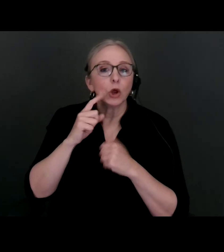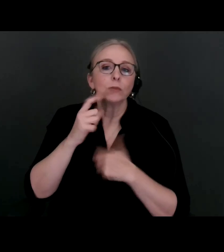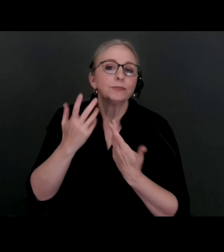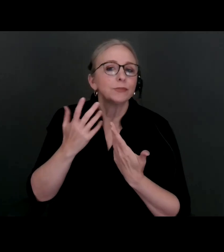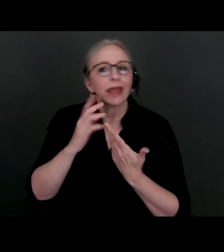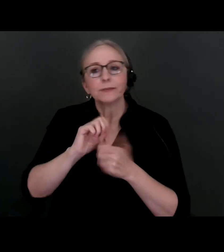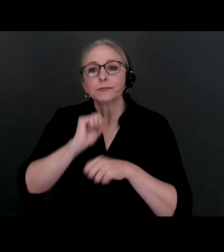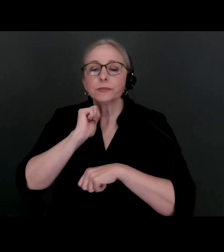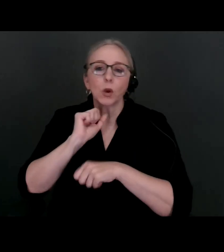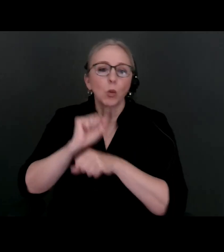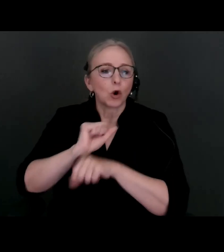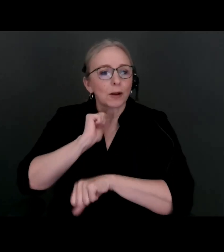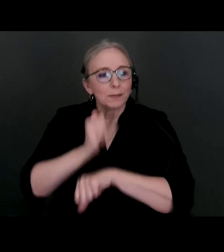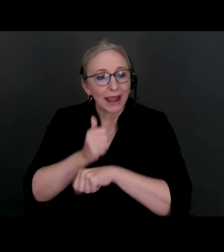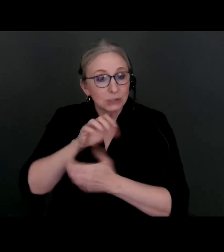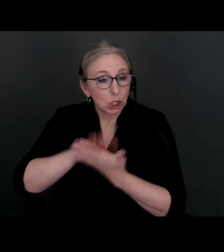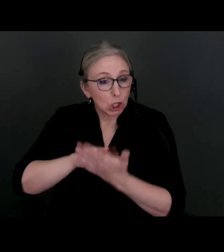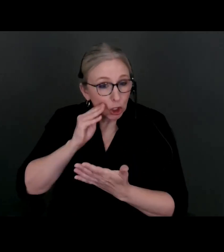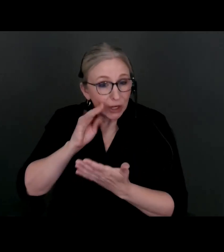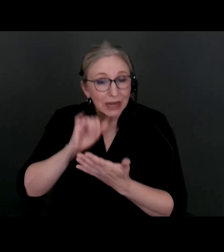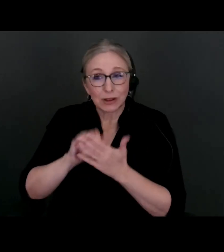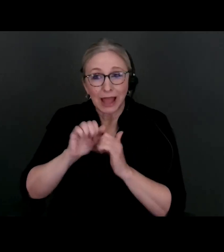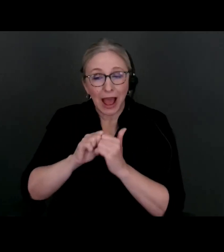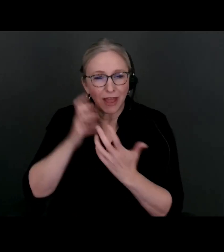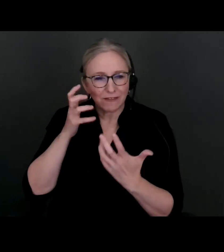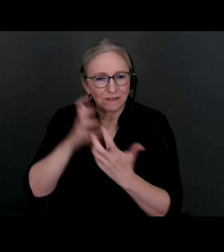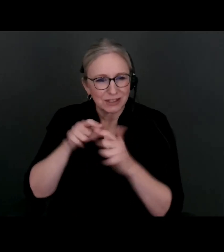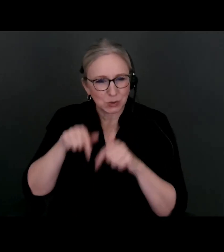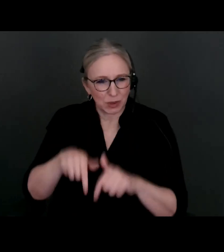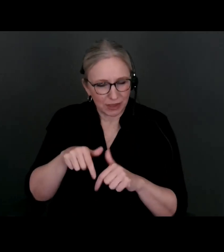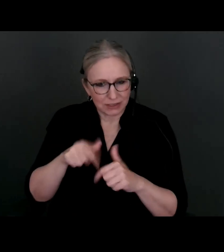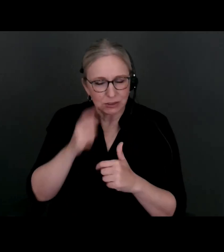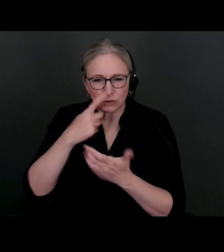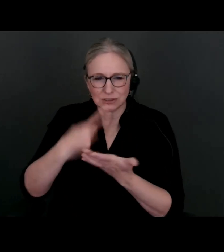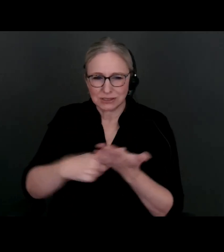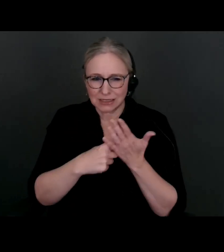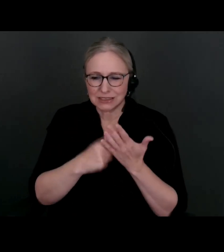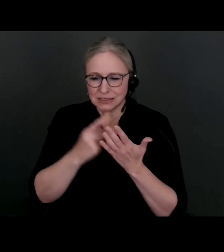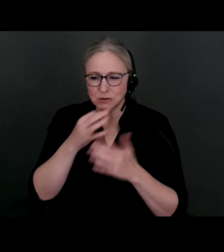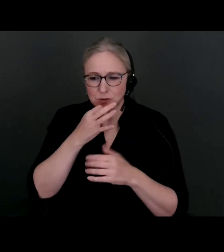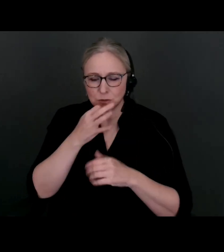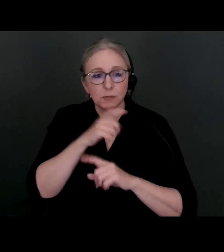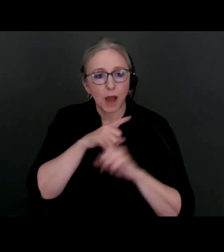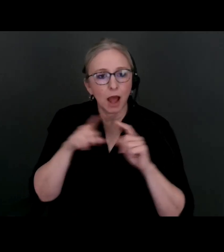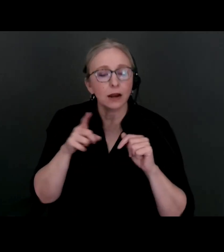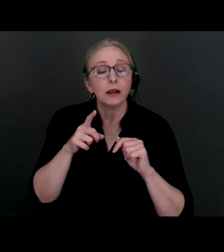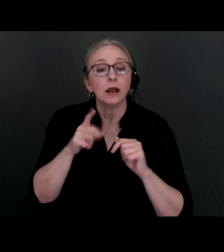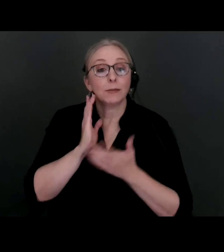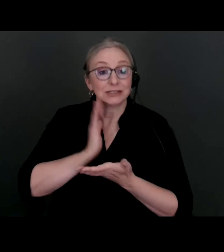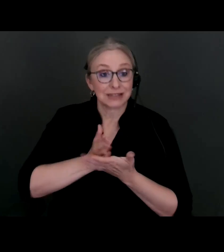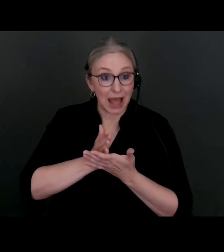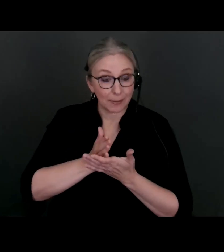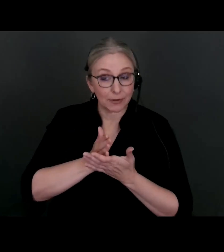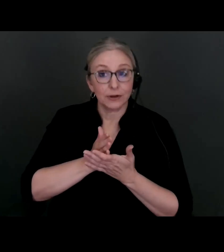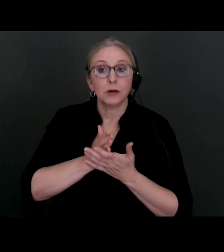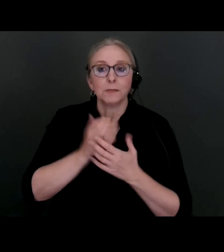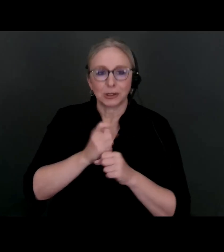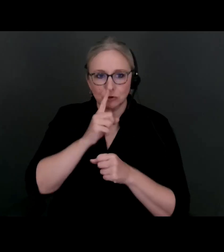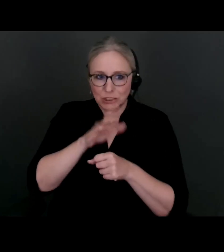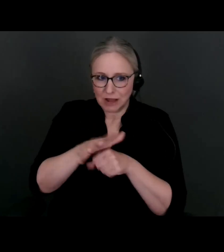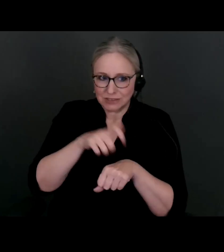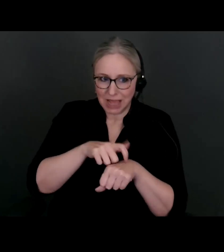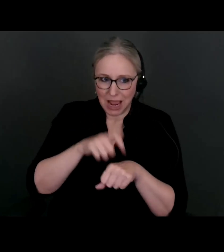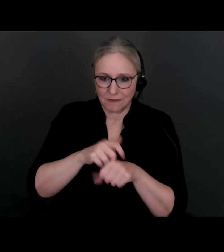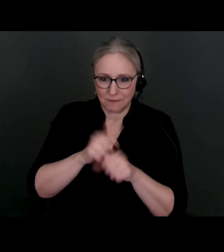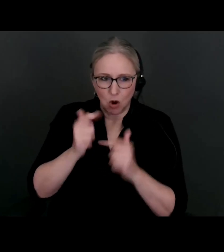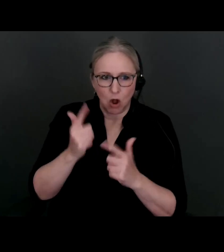learning, and how does that sort of fit into this space, and we're going to explore that in just a little bit. But I'm going to stop because we want to make sure we have good time for